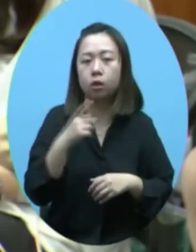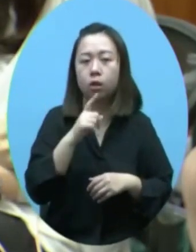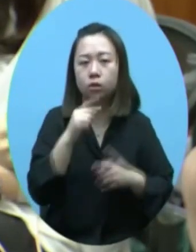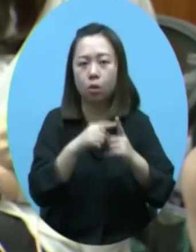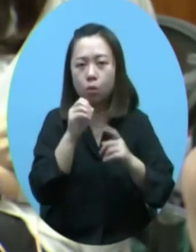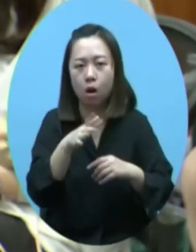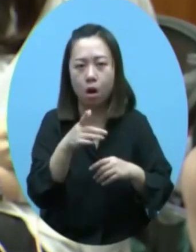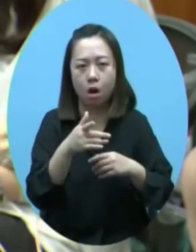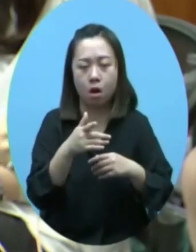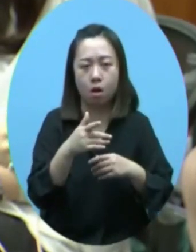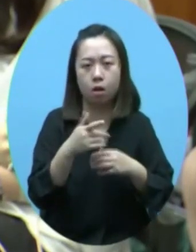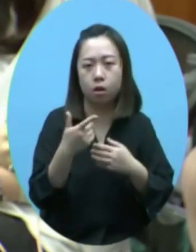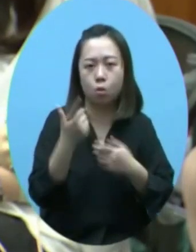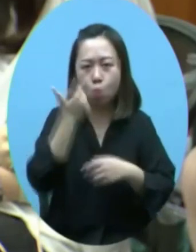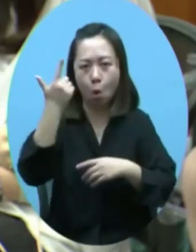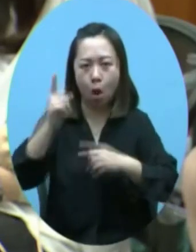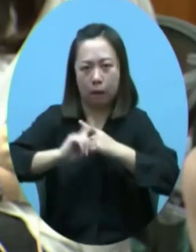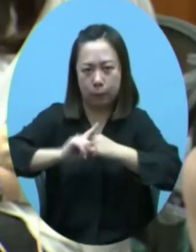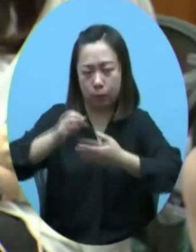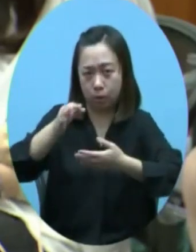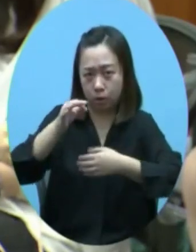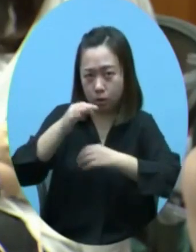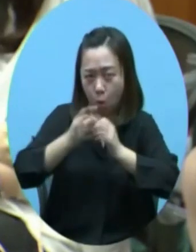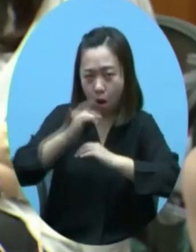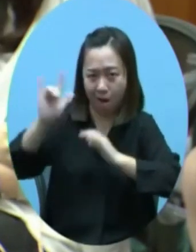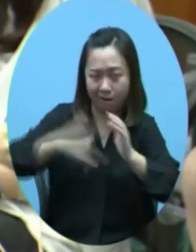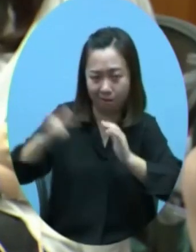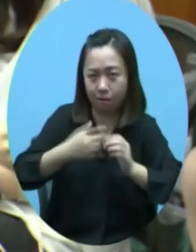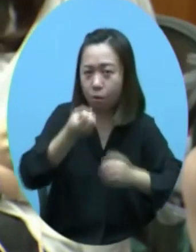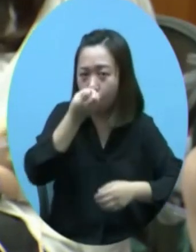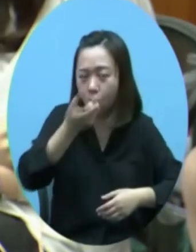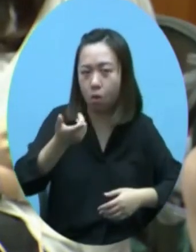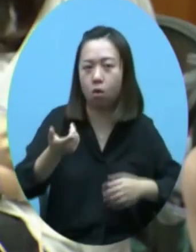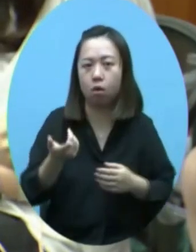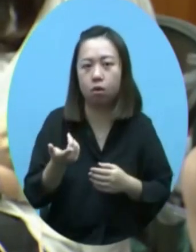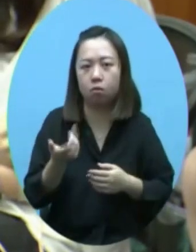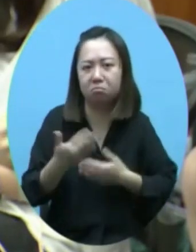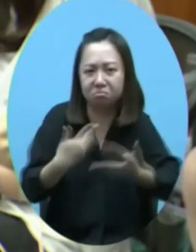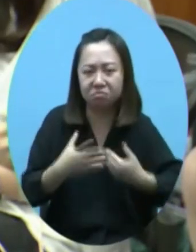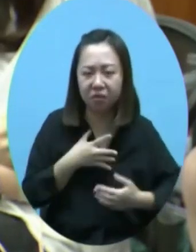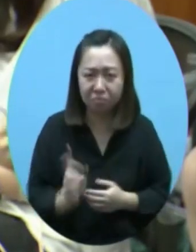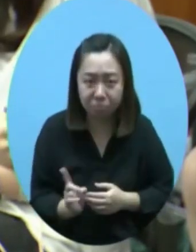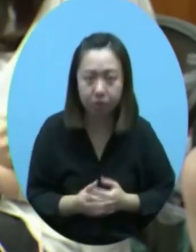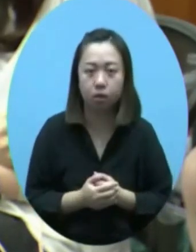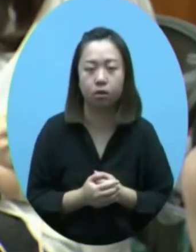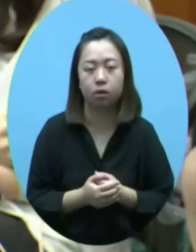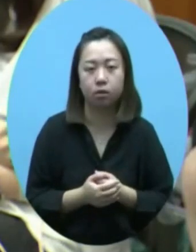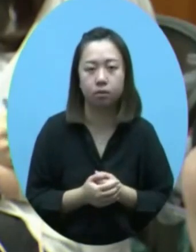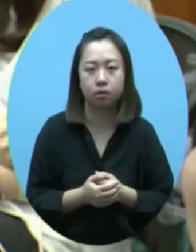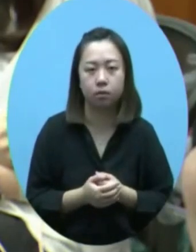are required to do pre-boarding testing and a certificate. What is the progress on this right now? And how do